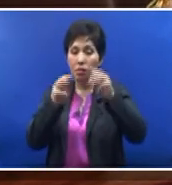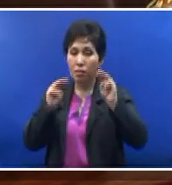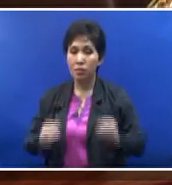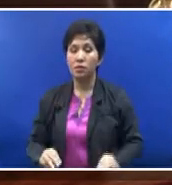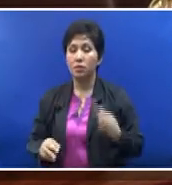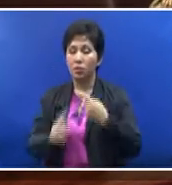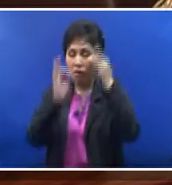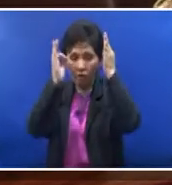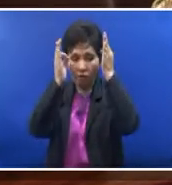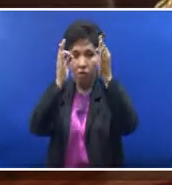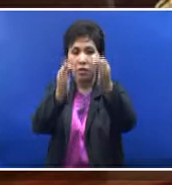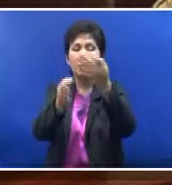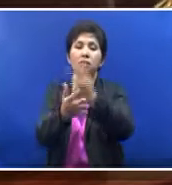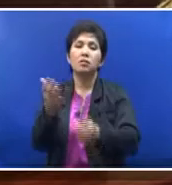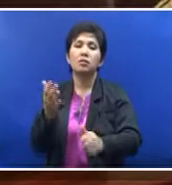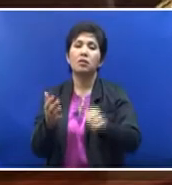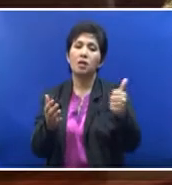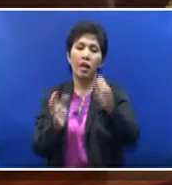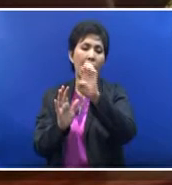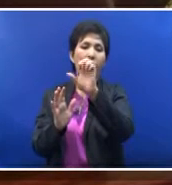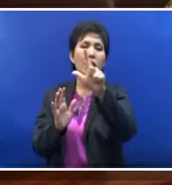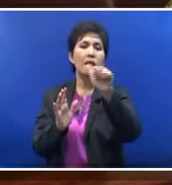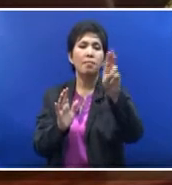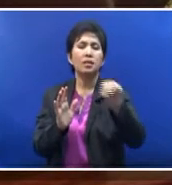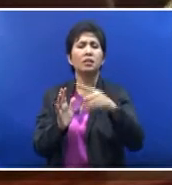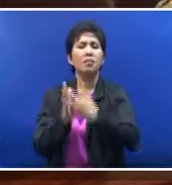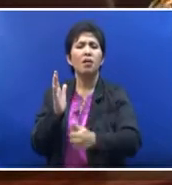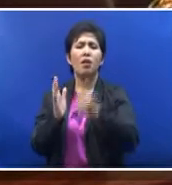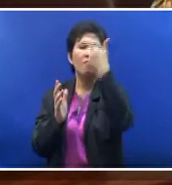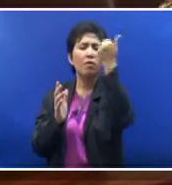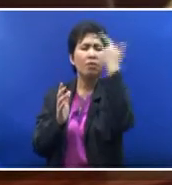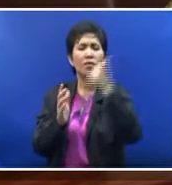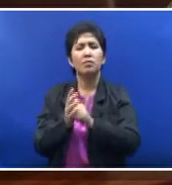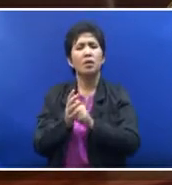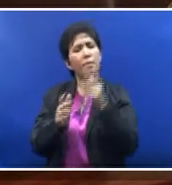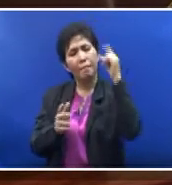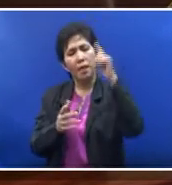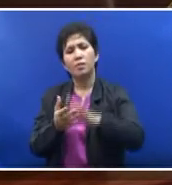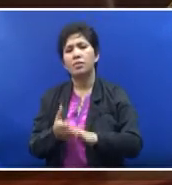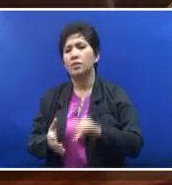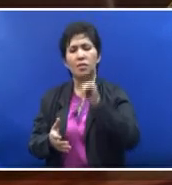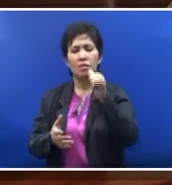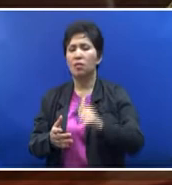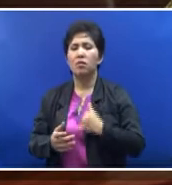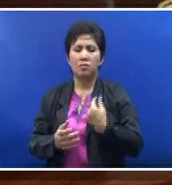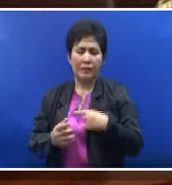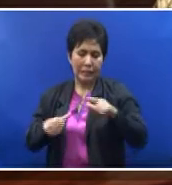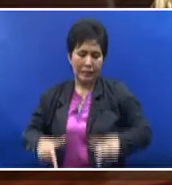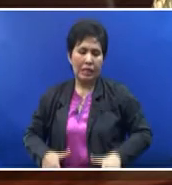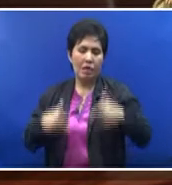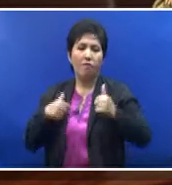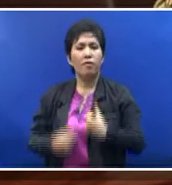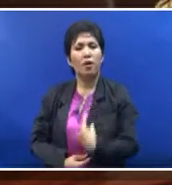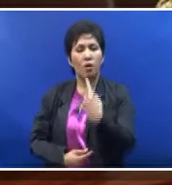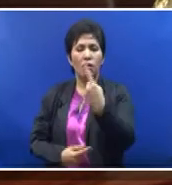to focus now, what are the other elements that related to human? Human beings in this world are not living alone. Okay, when we talk